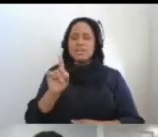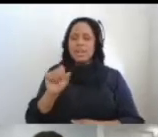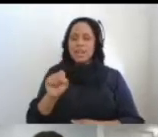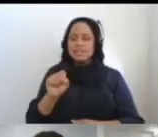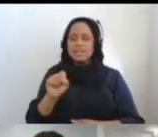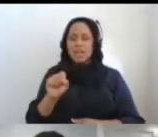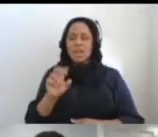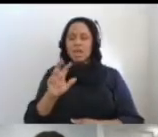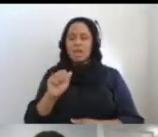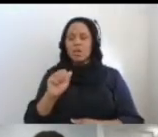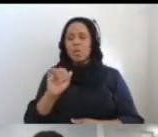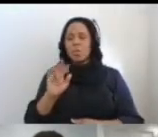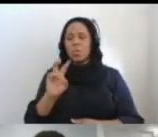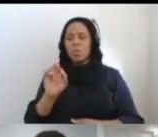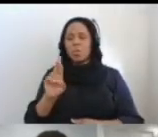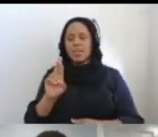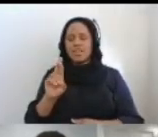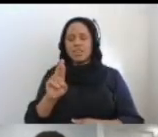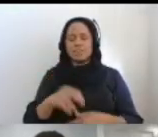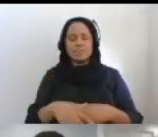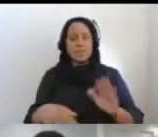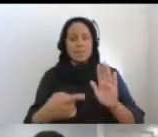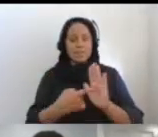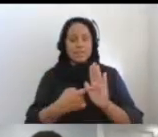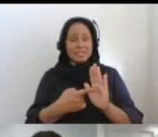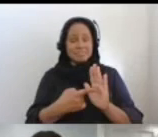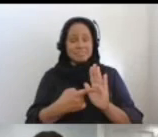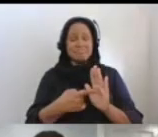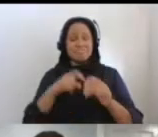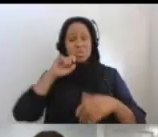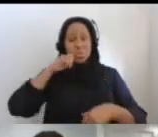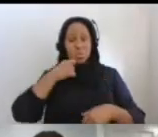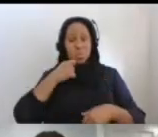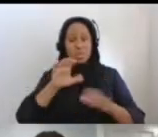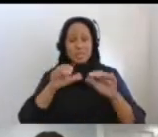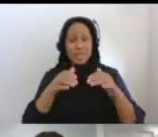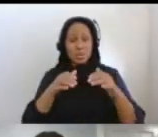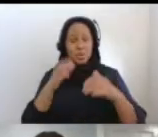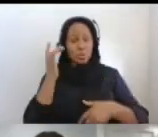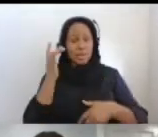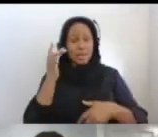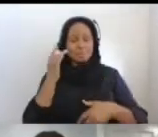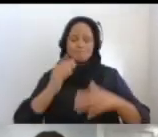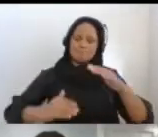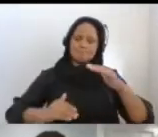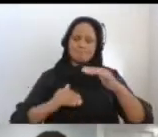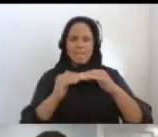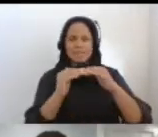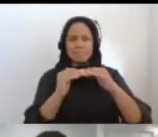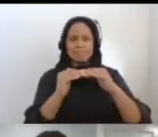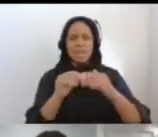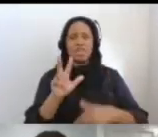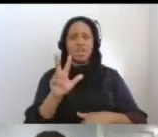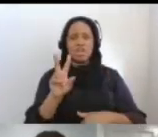so this is a cool category because it has a cap of $32,000. I have